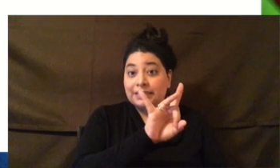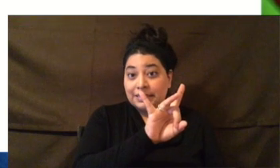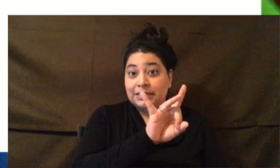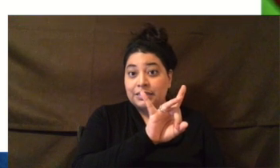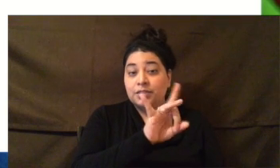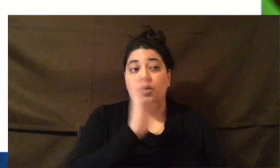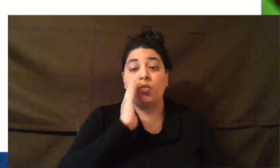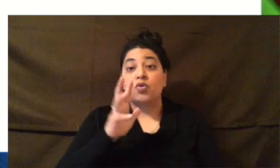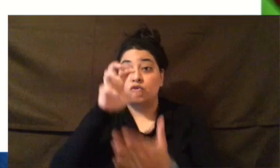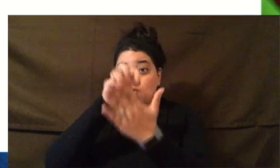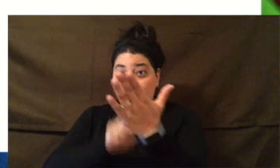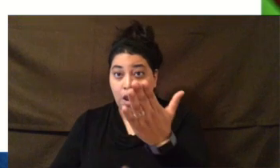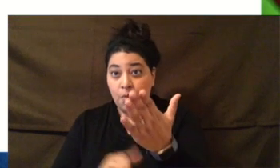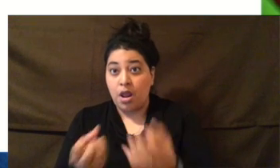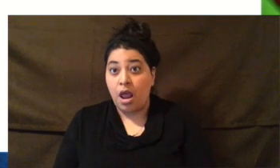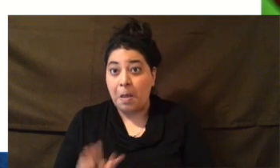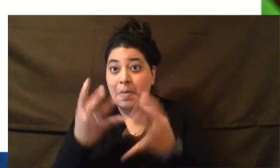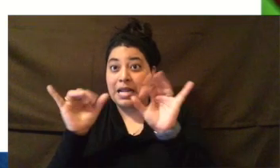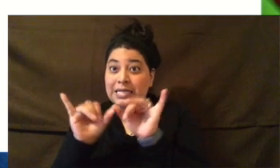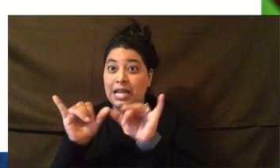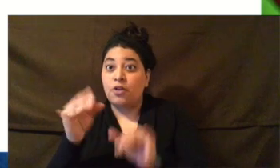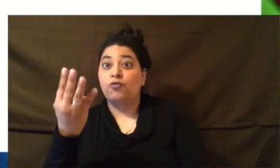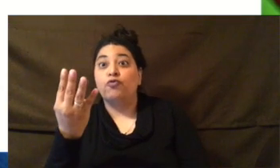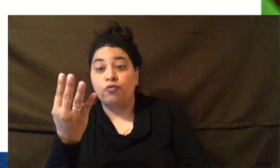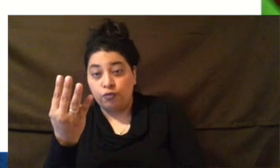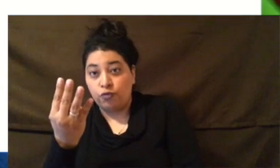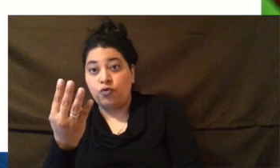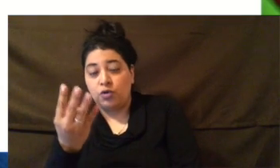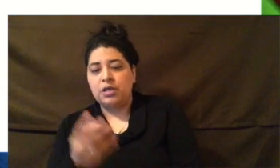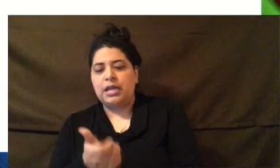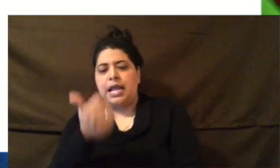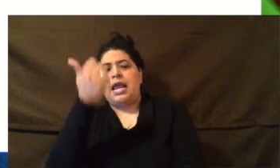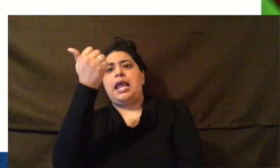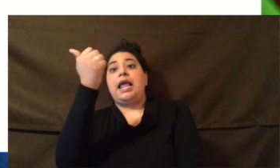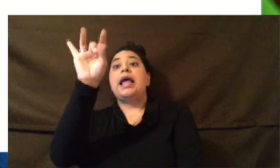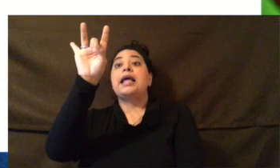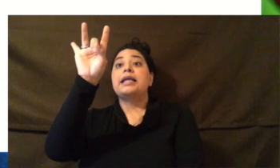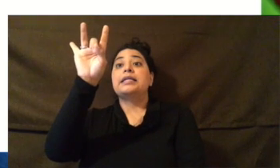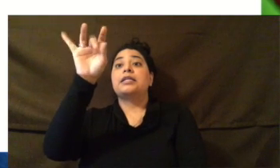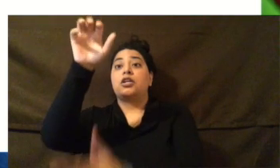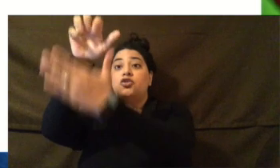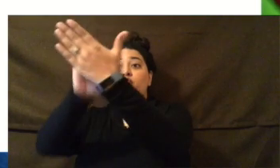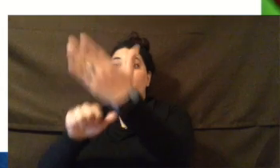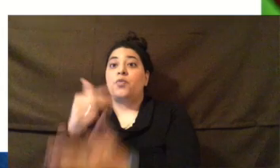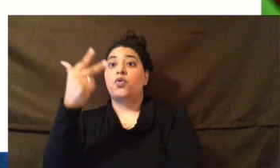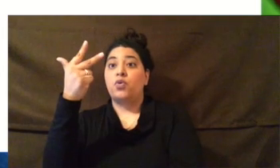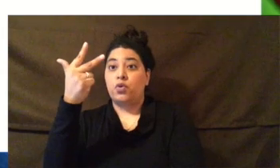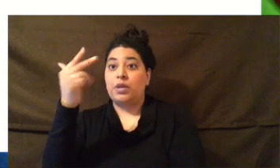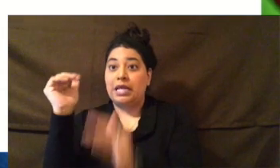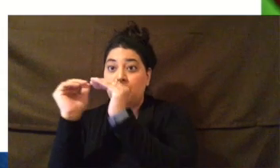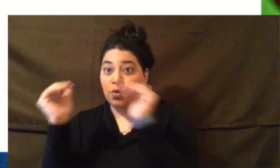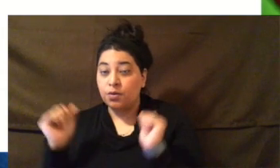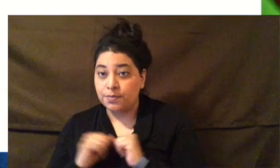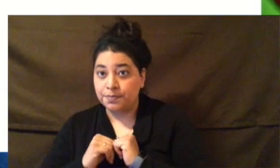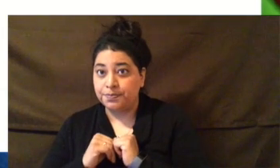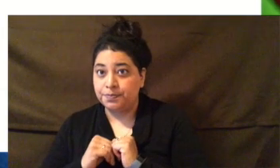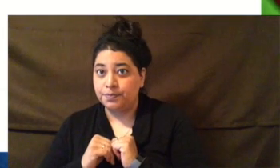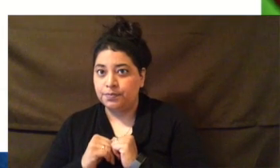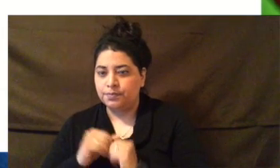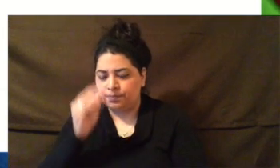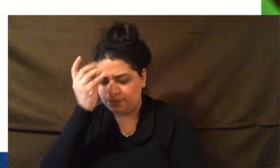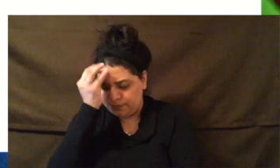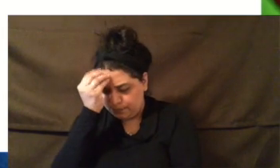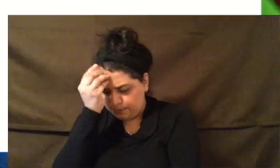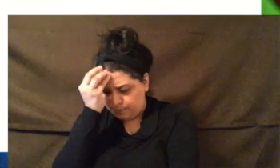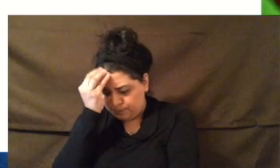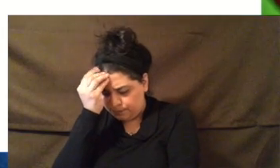be taking away however many there are for size 4. So 18 minus 3. Go ahead and solve